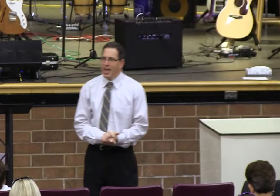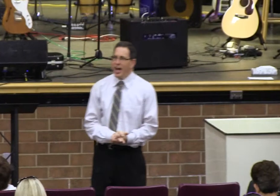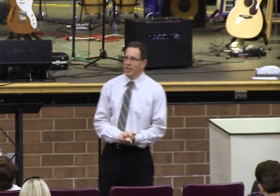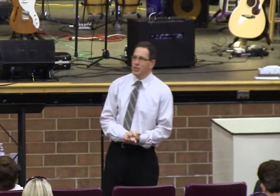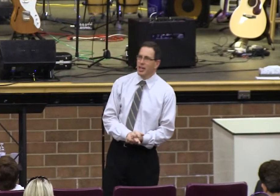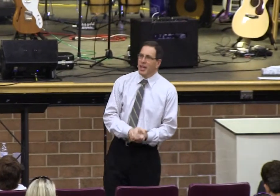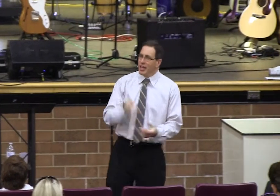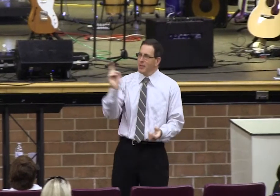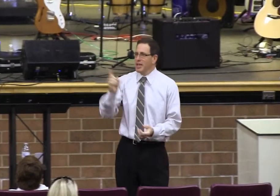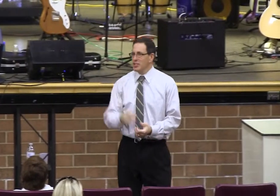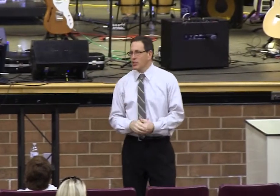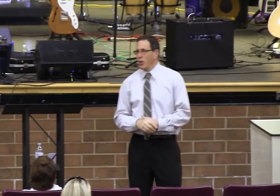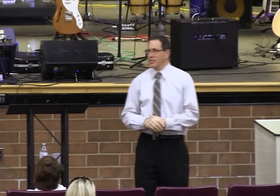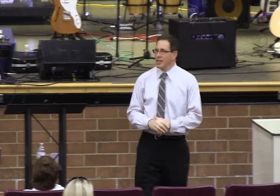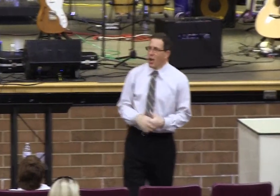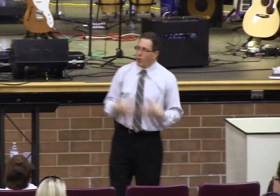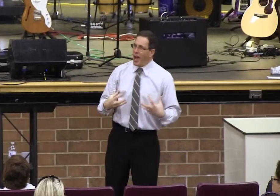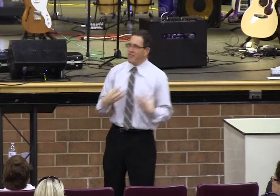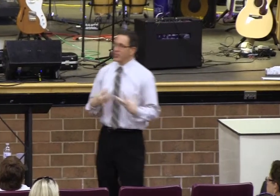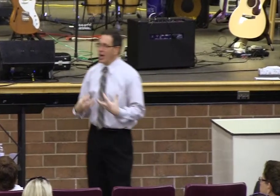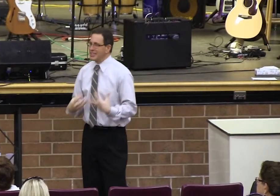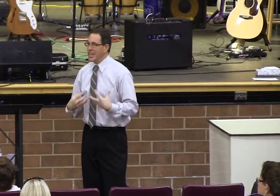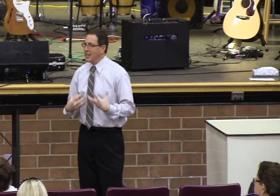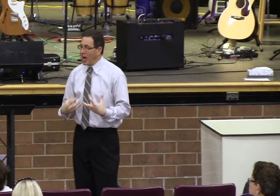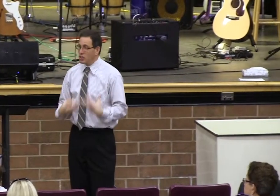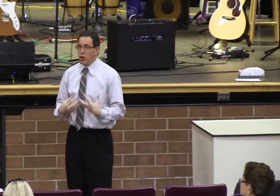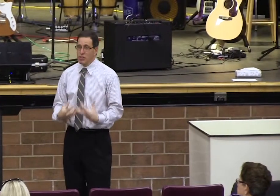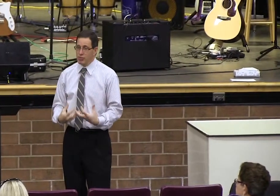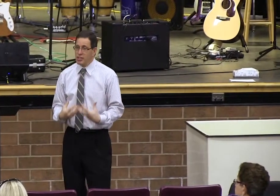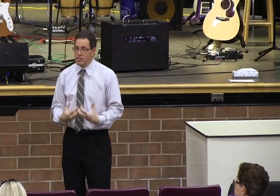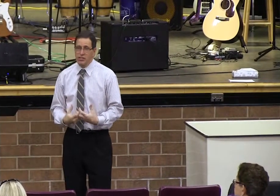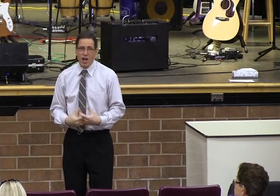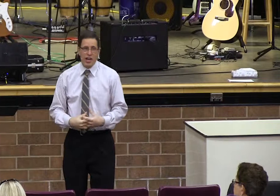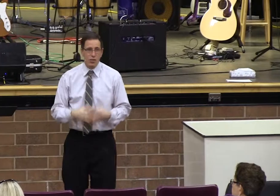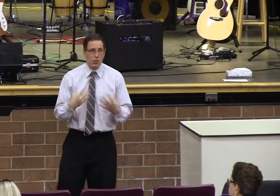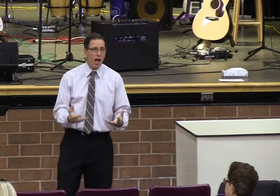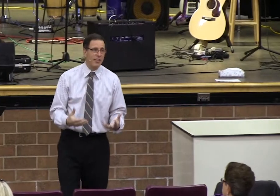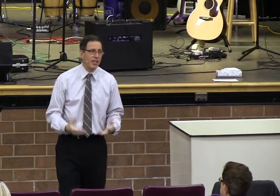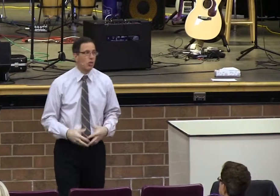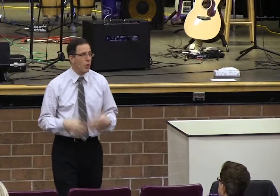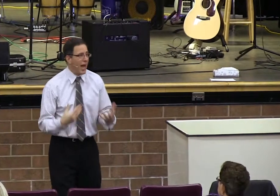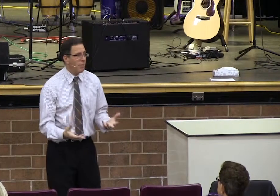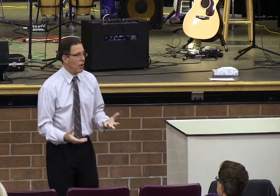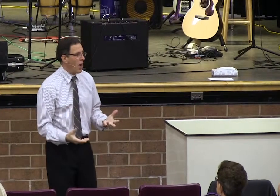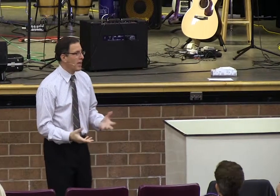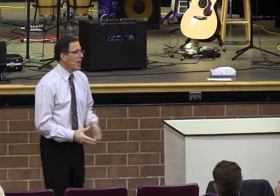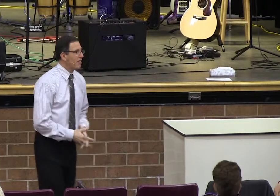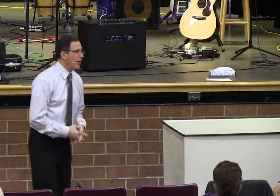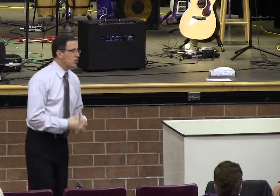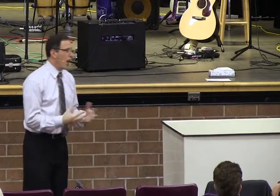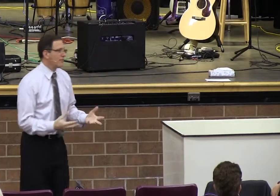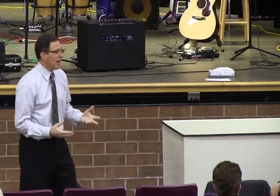saved Hallelujah now let me ask this question when I first got saved I started to really serve God and do kind things going out of my